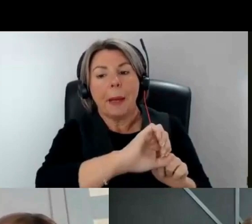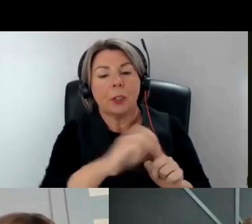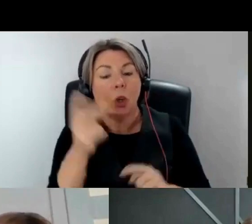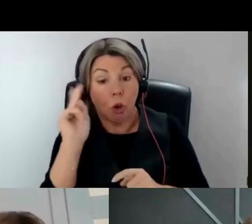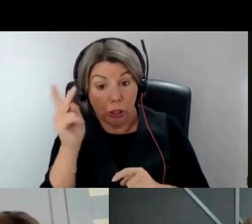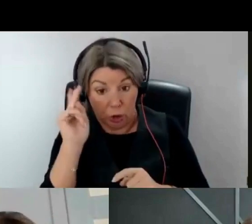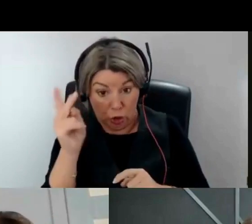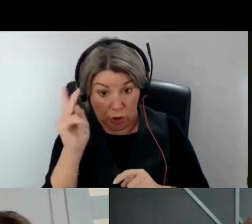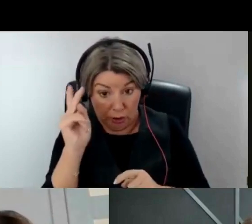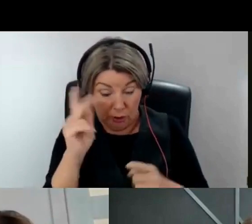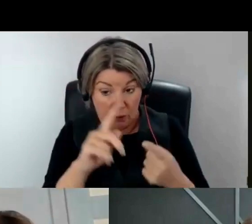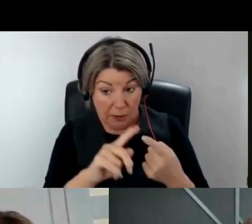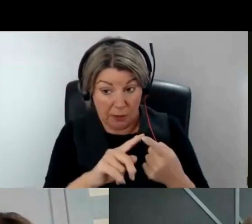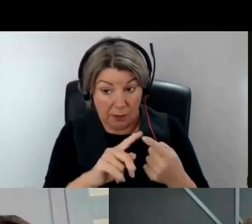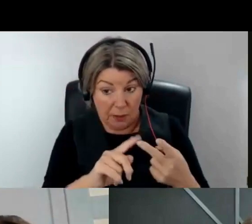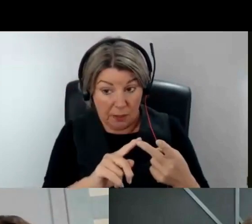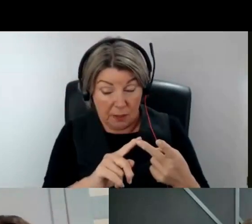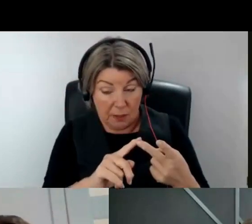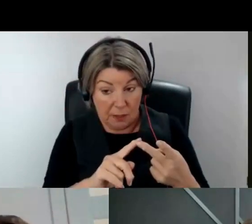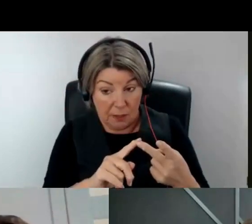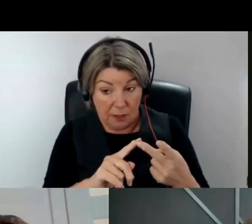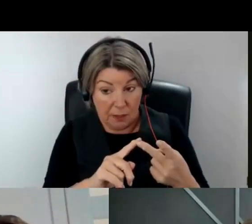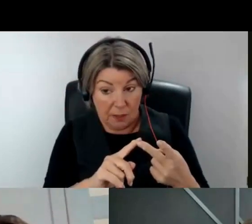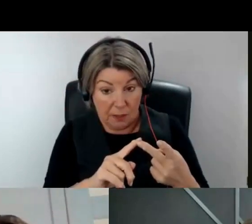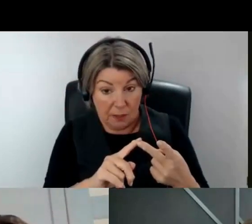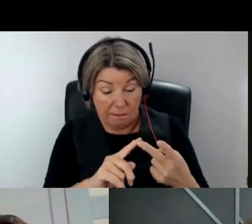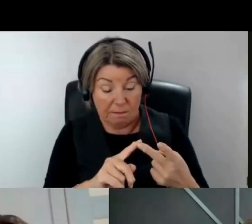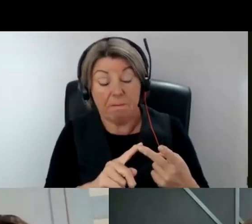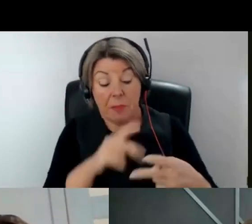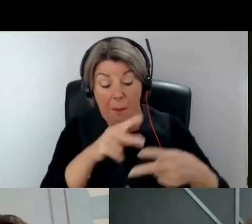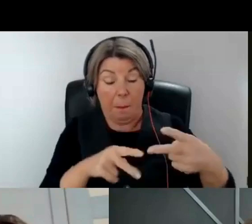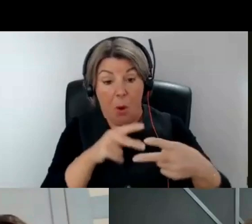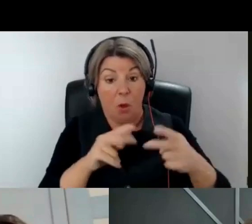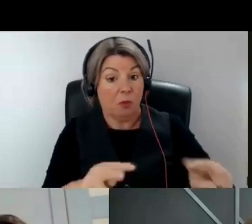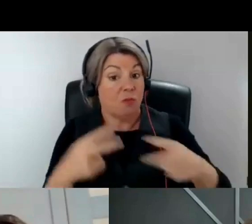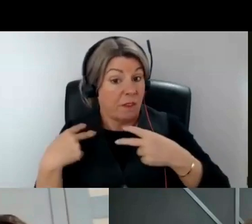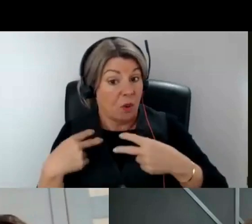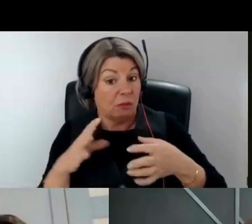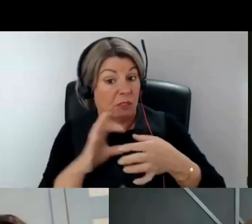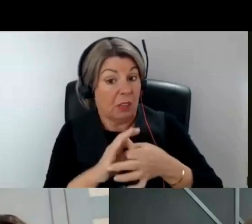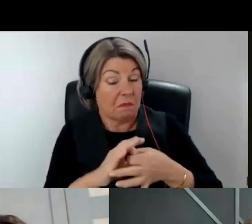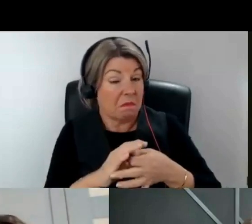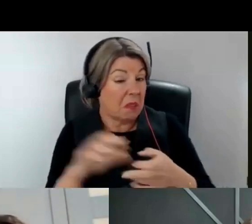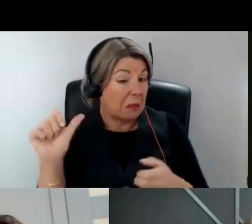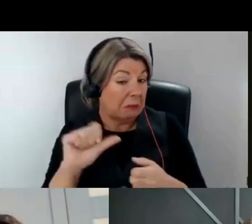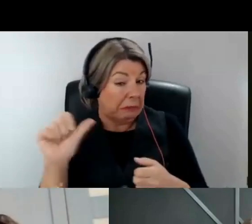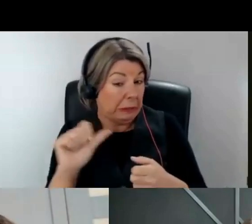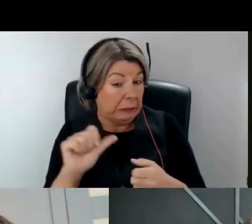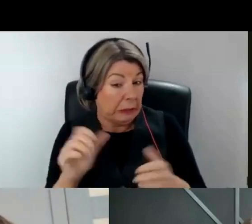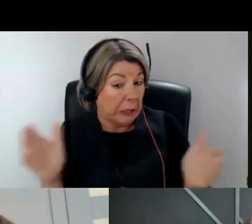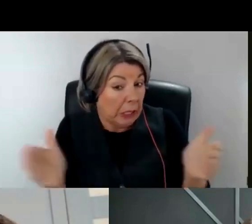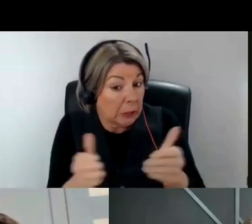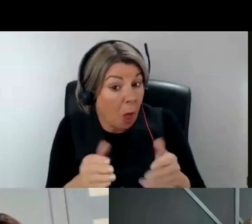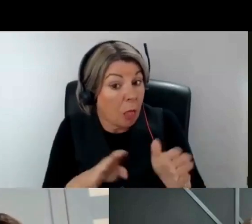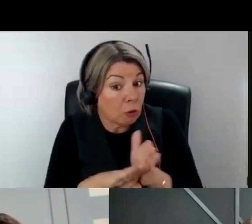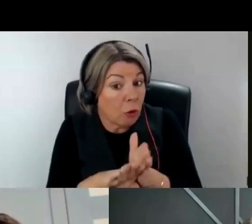cognition. And they've been reviewed together. There's been like 16 relatively small trials, and it does seem